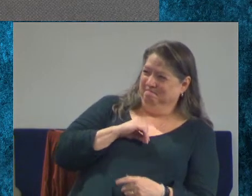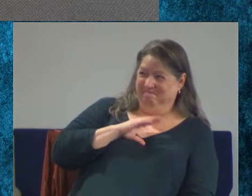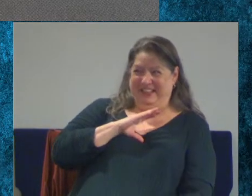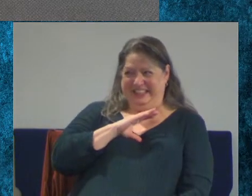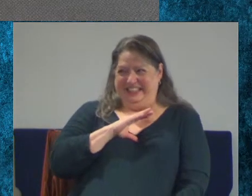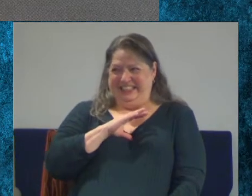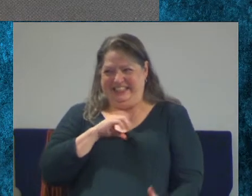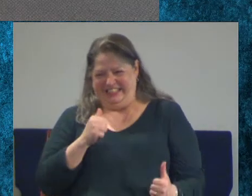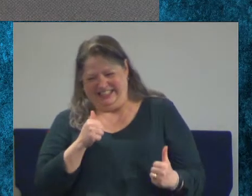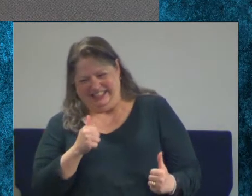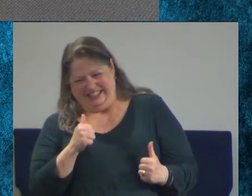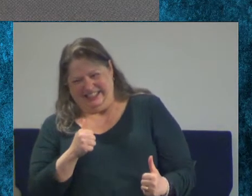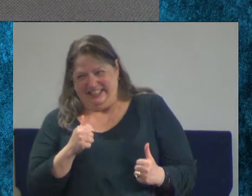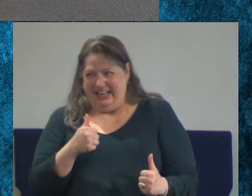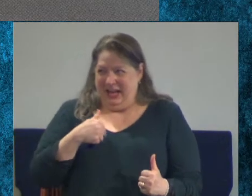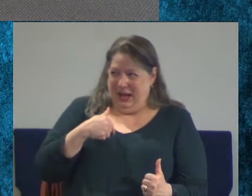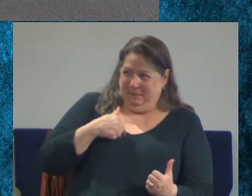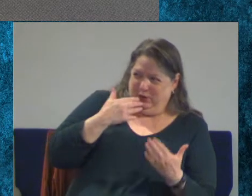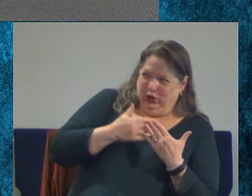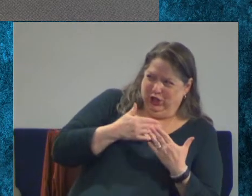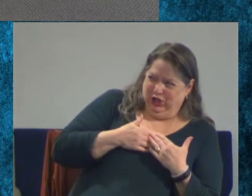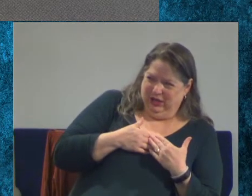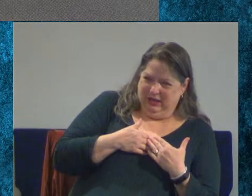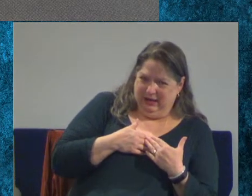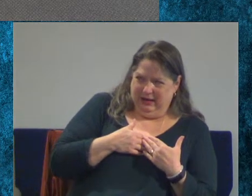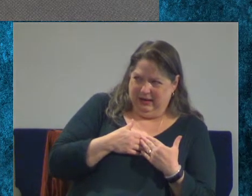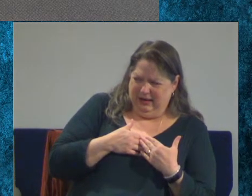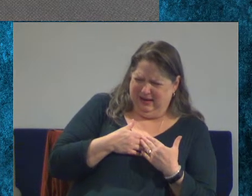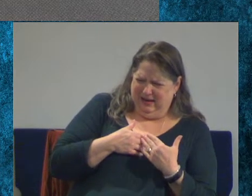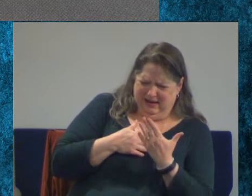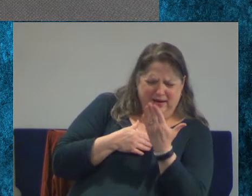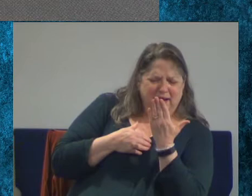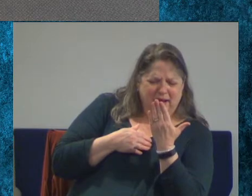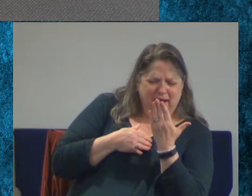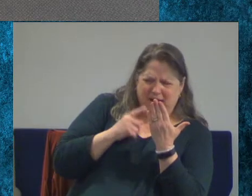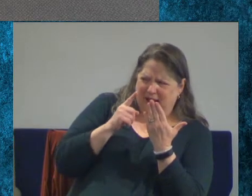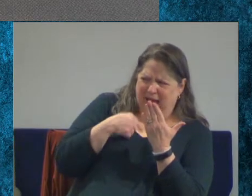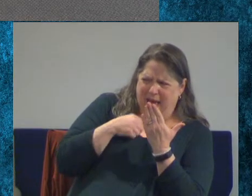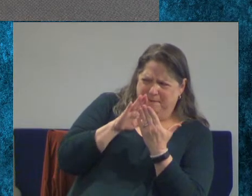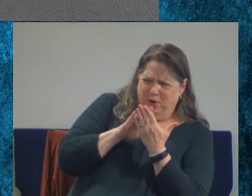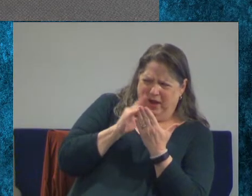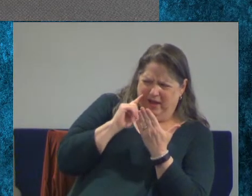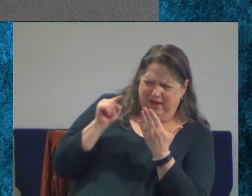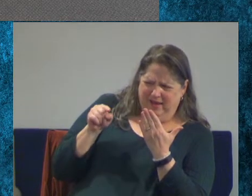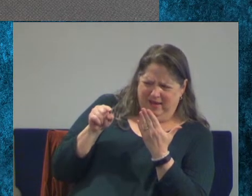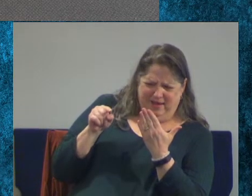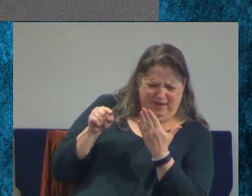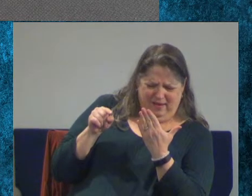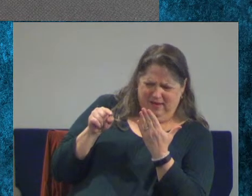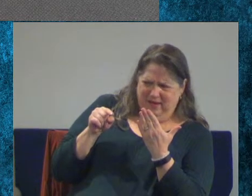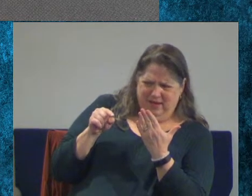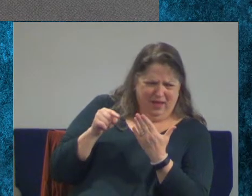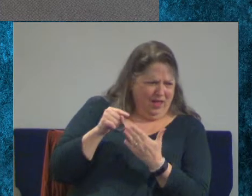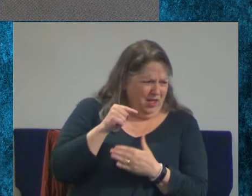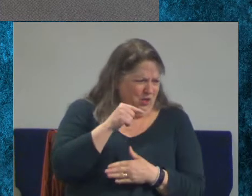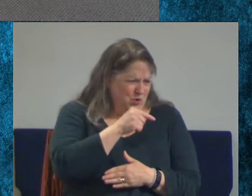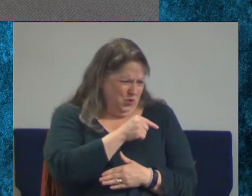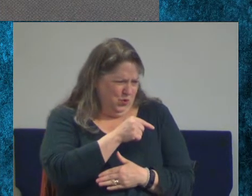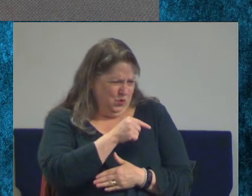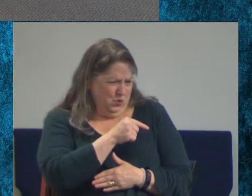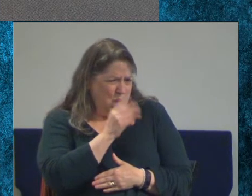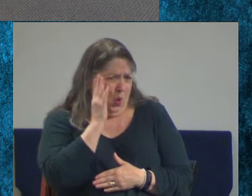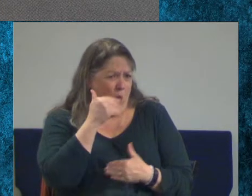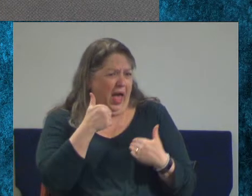know. And then Paul says, I pray that you may have